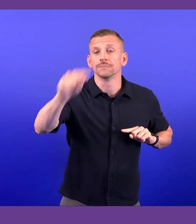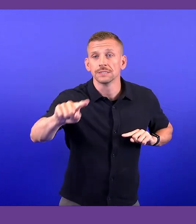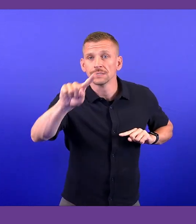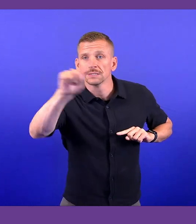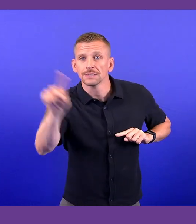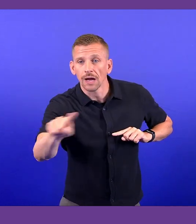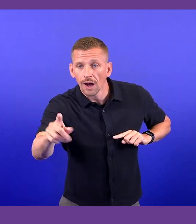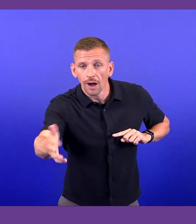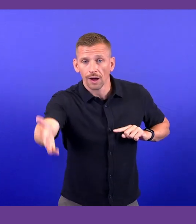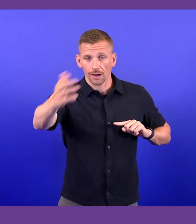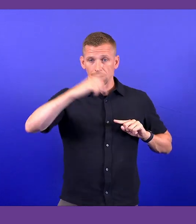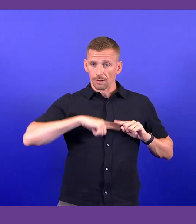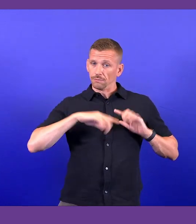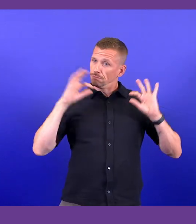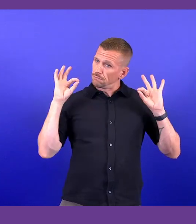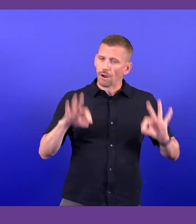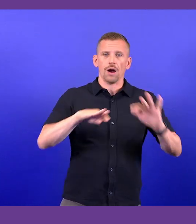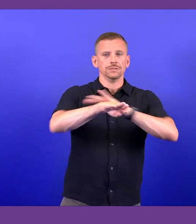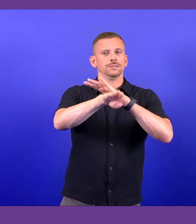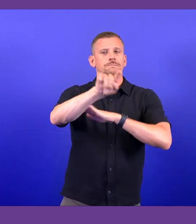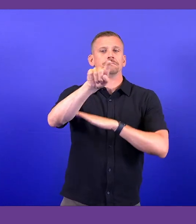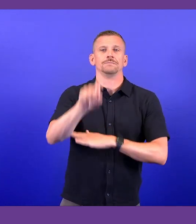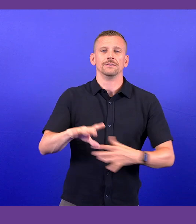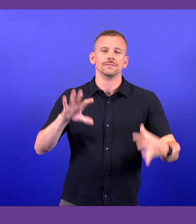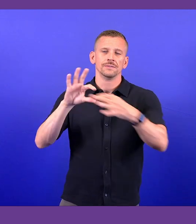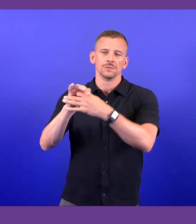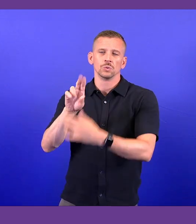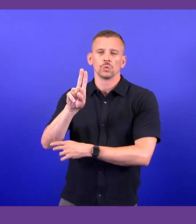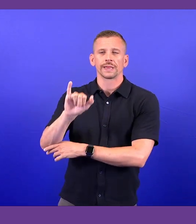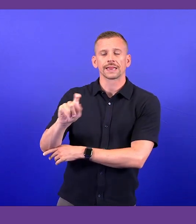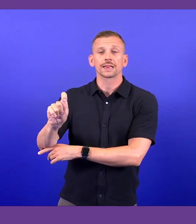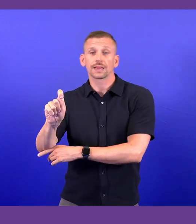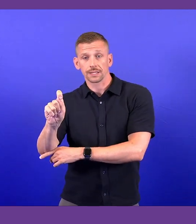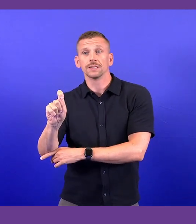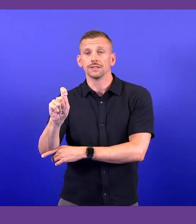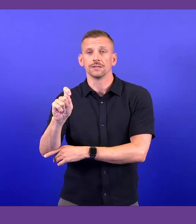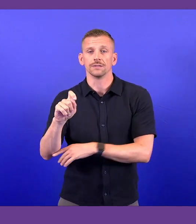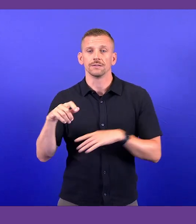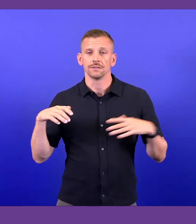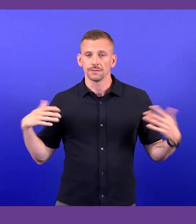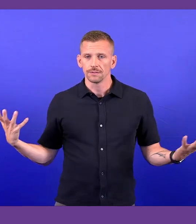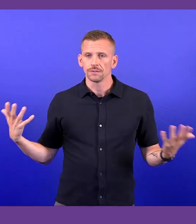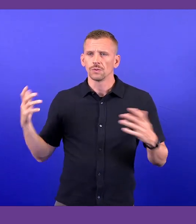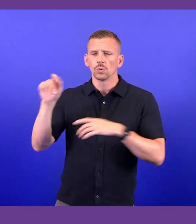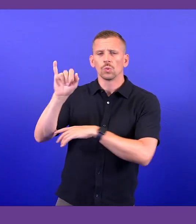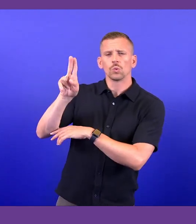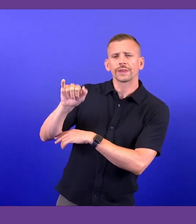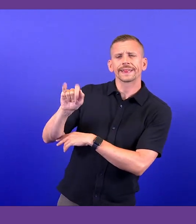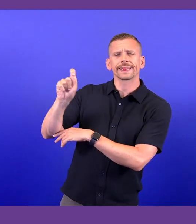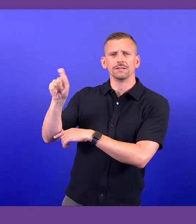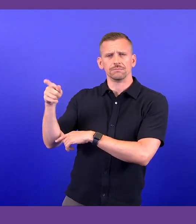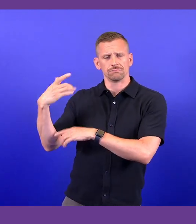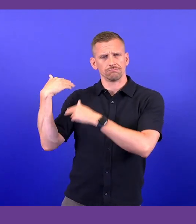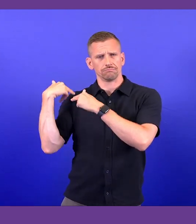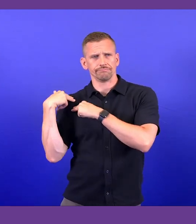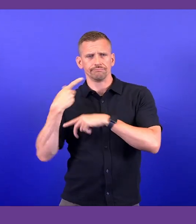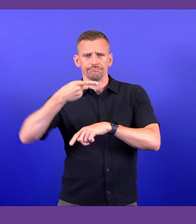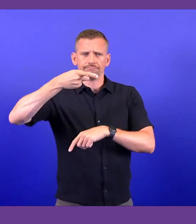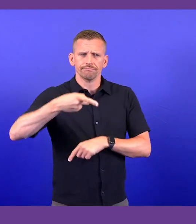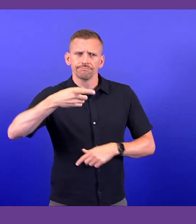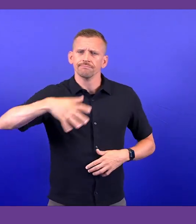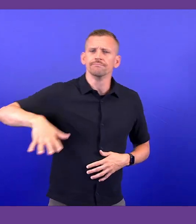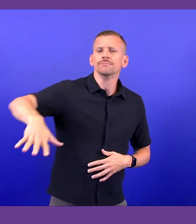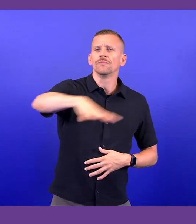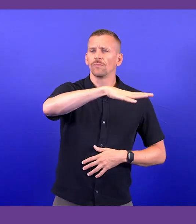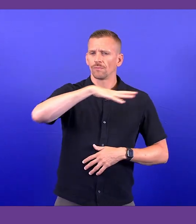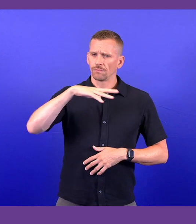have this mix of operators, authorities, industry as well. So we hope that within this working group, which is open